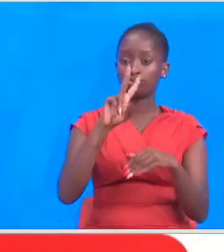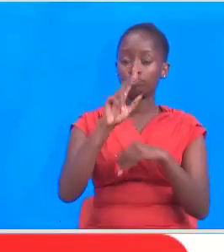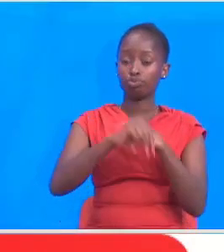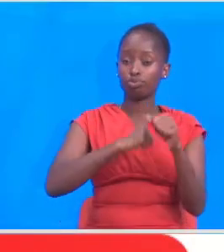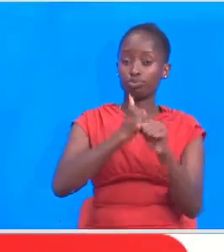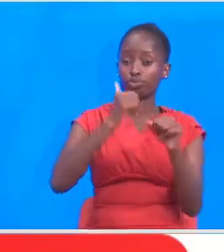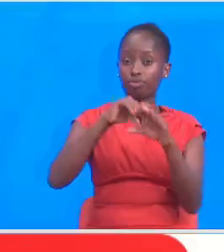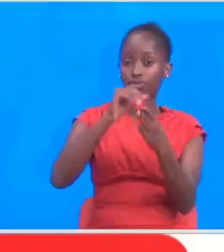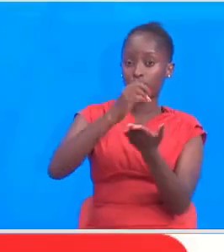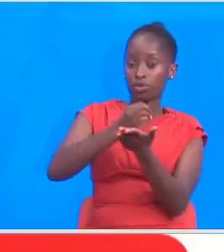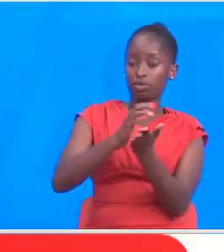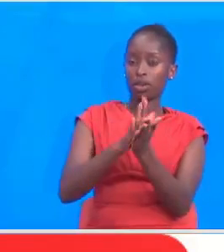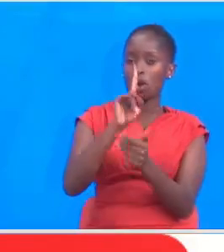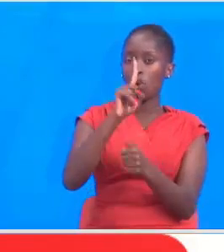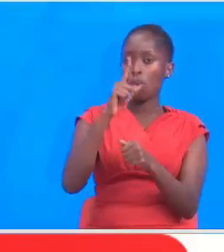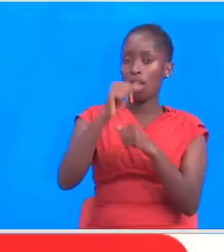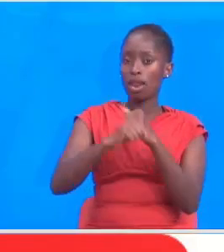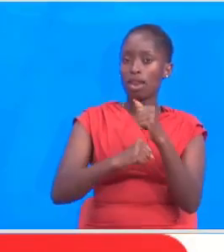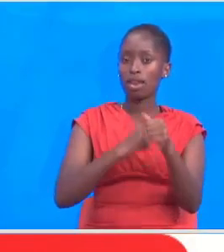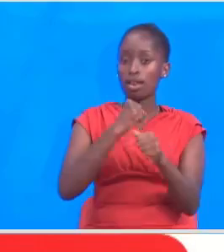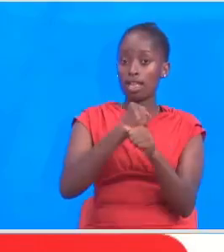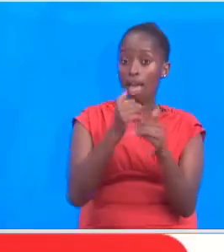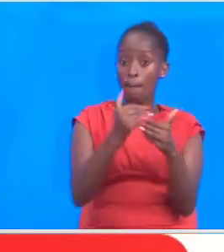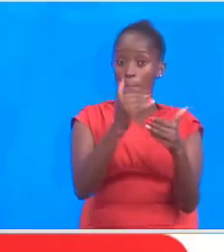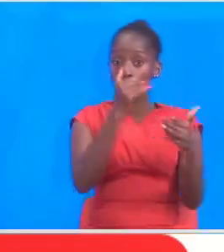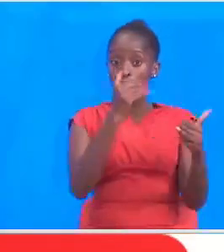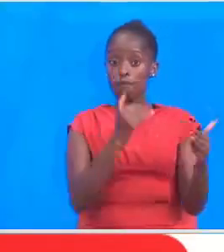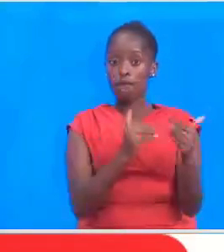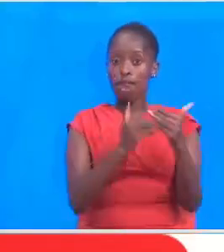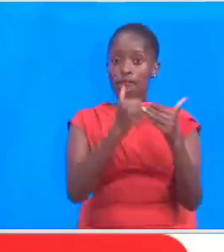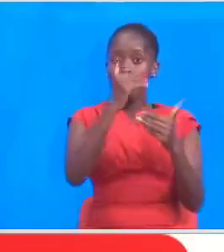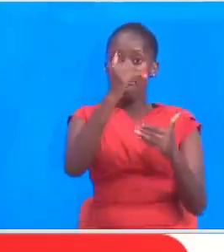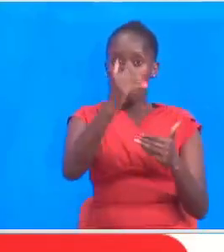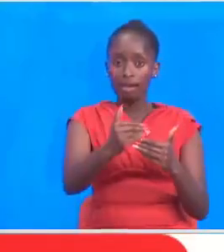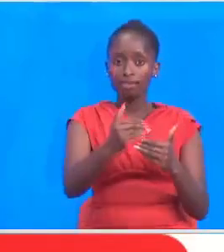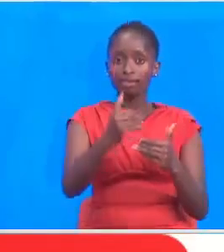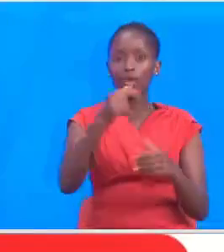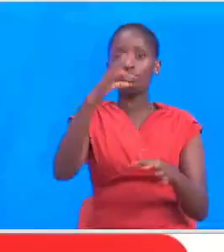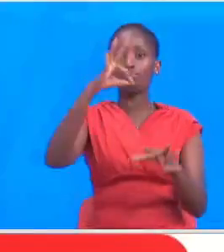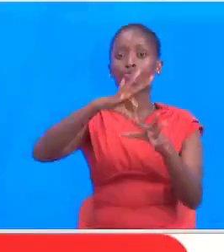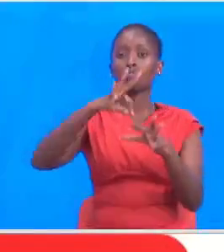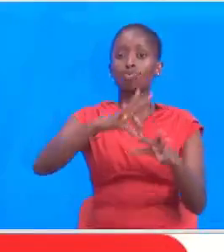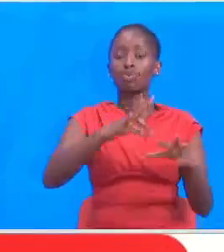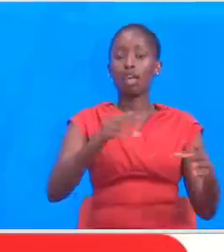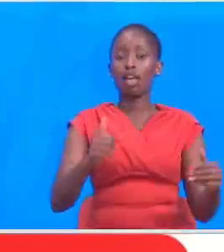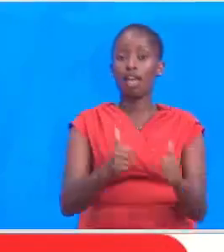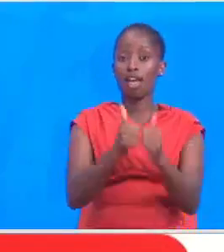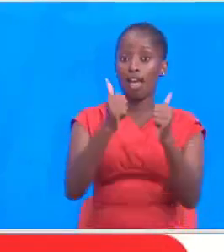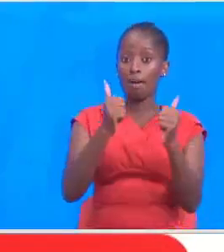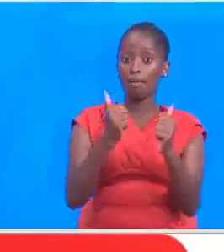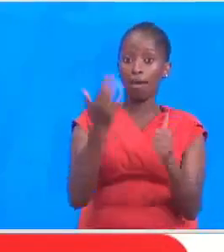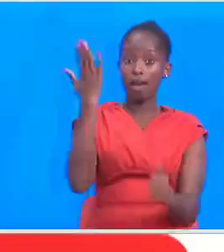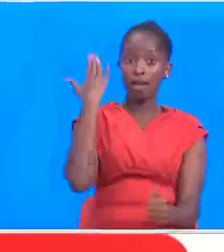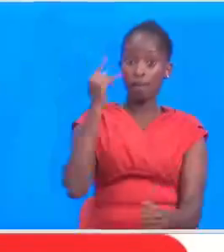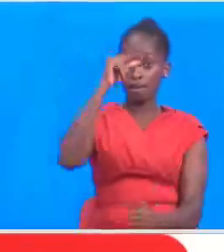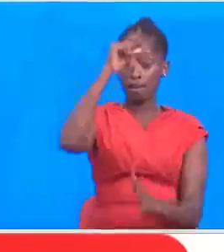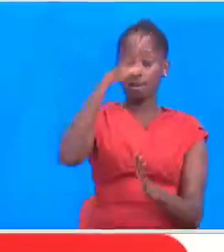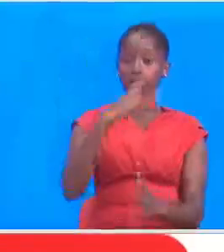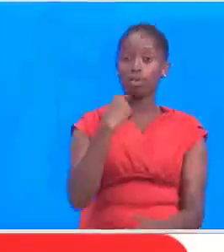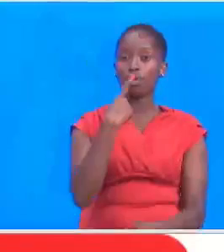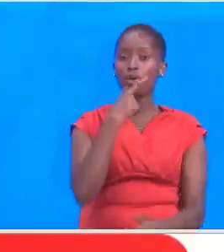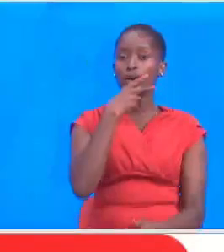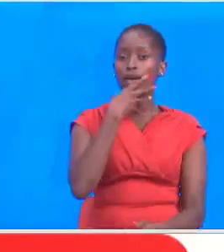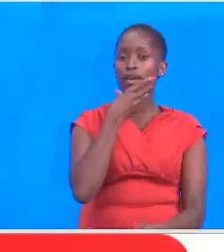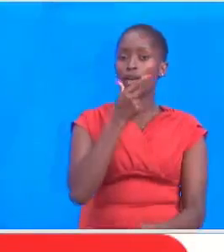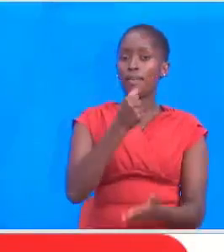1 year before the next general election, among other conditions. Former Kiambu Governor Ferdinand Waititu, who was impeached